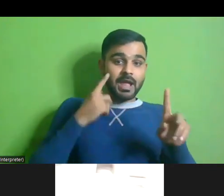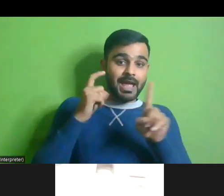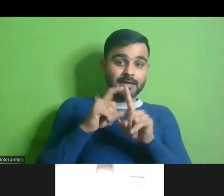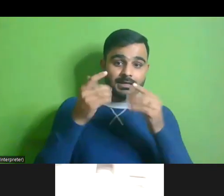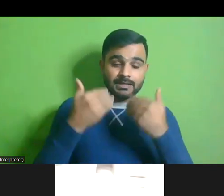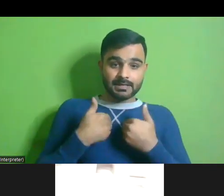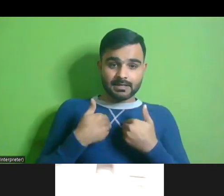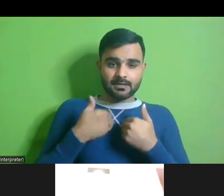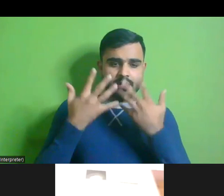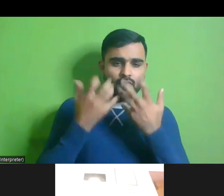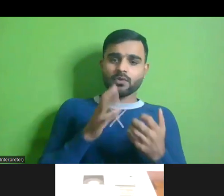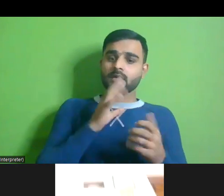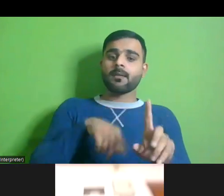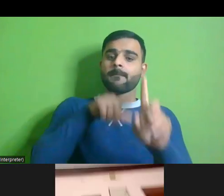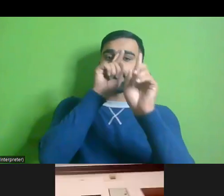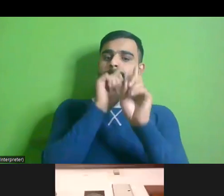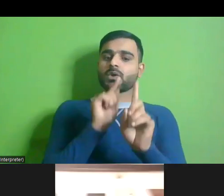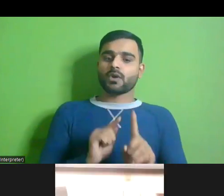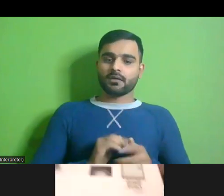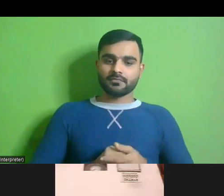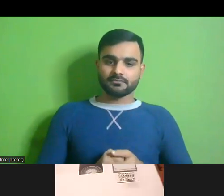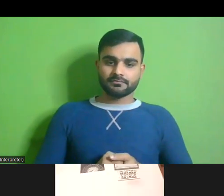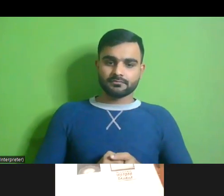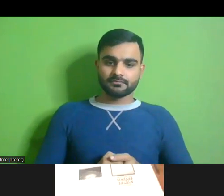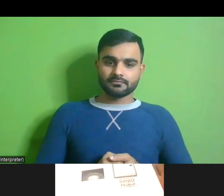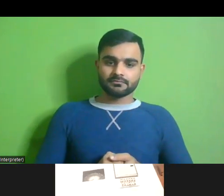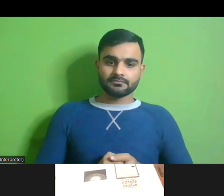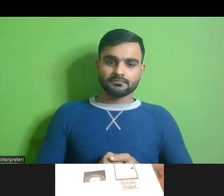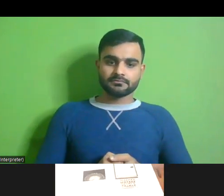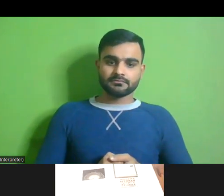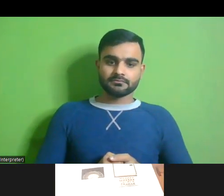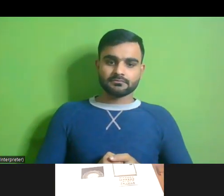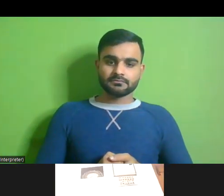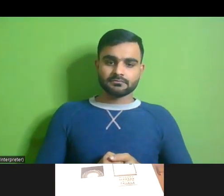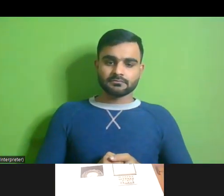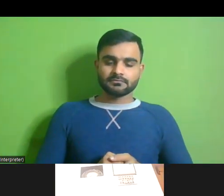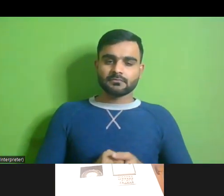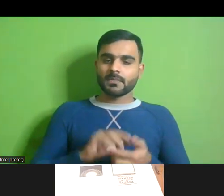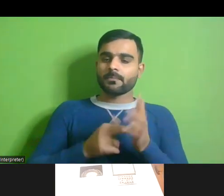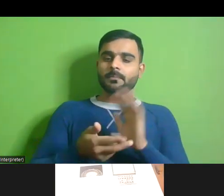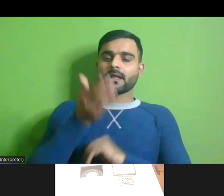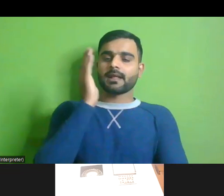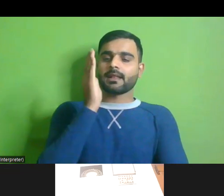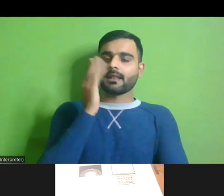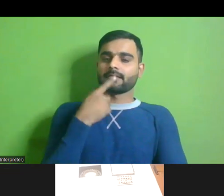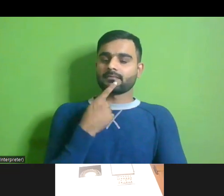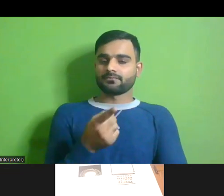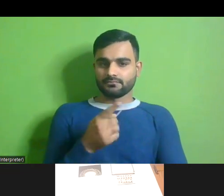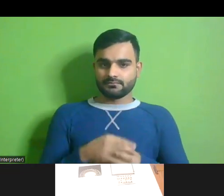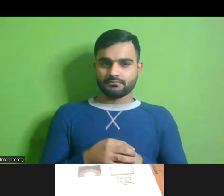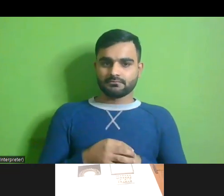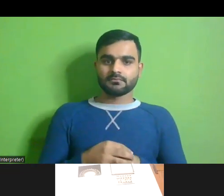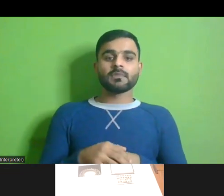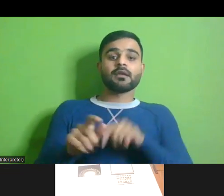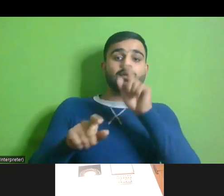know, and what I want to really highlight in this lecture is that, you know, like